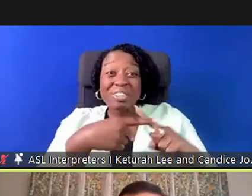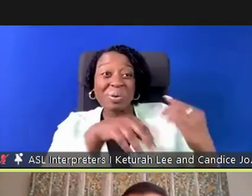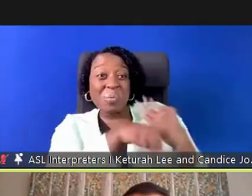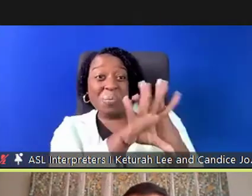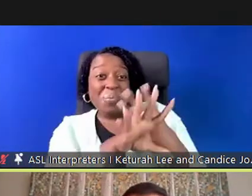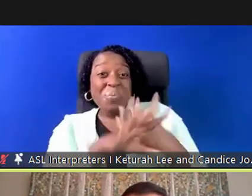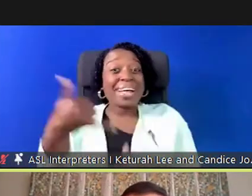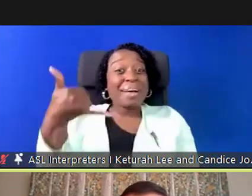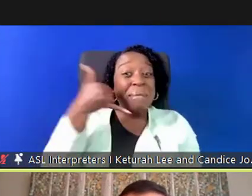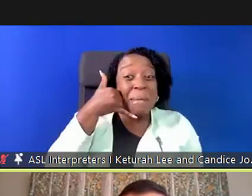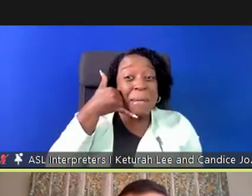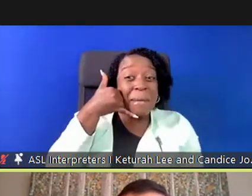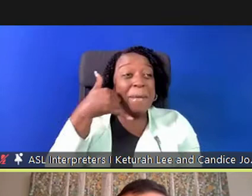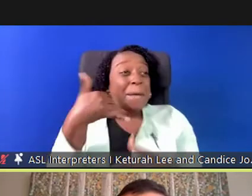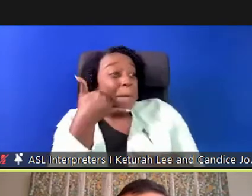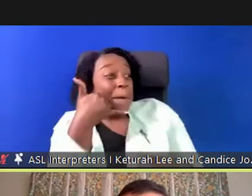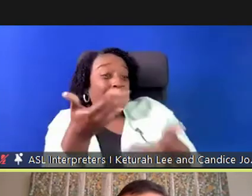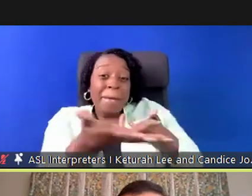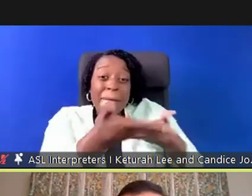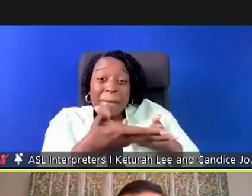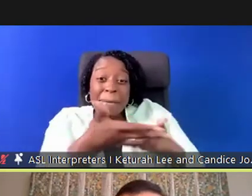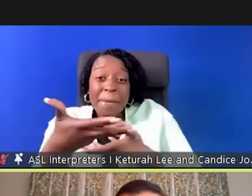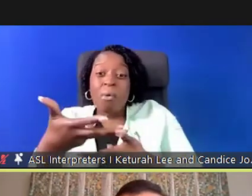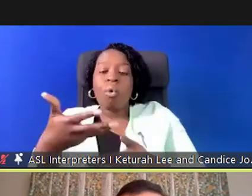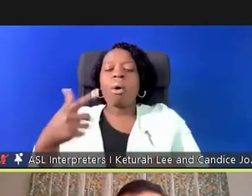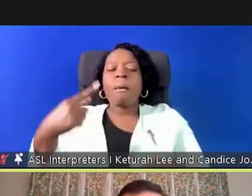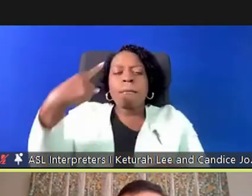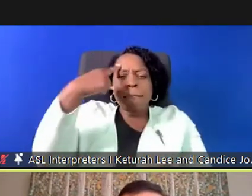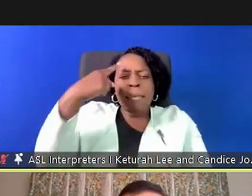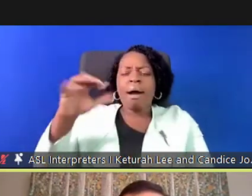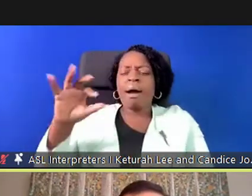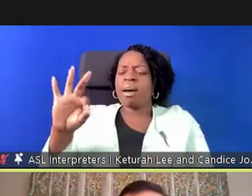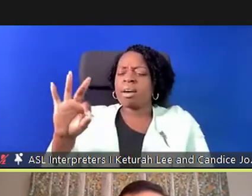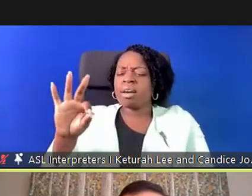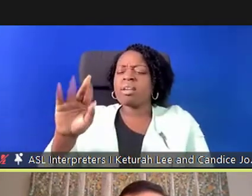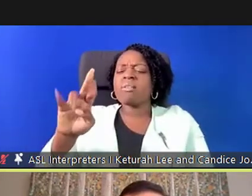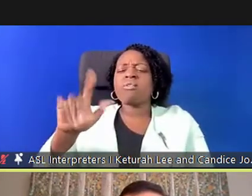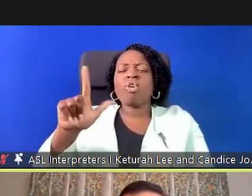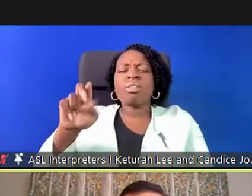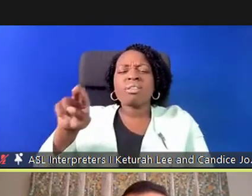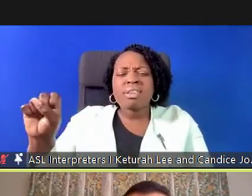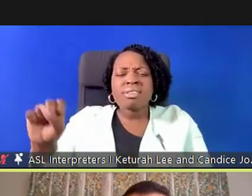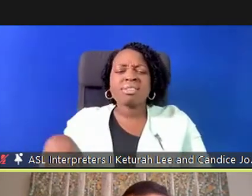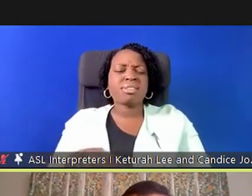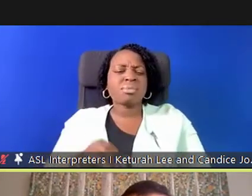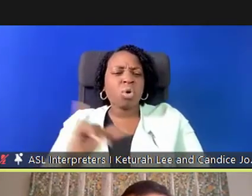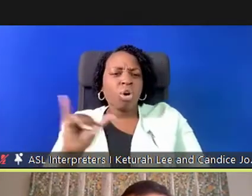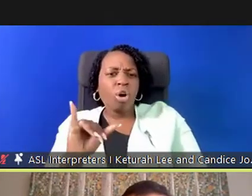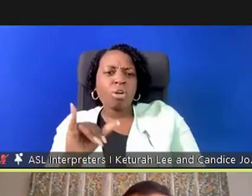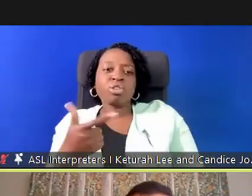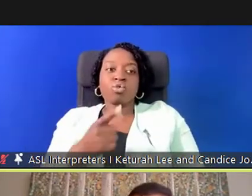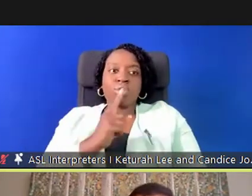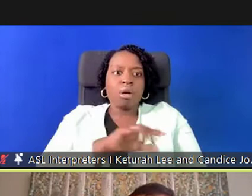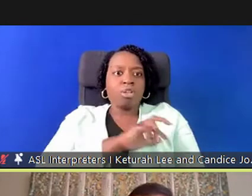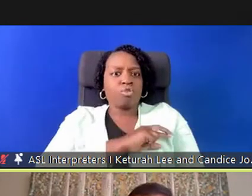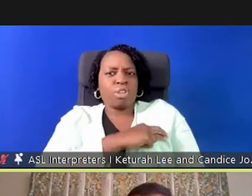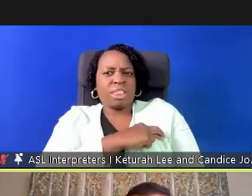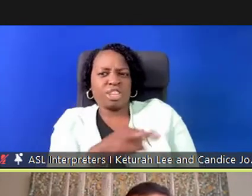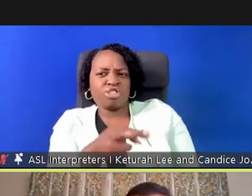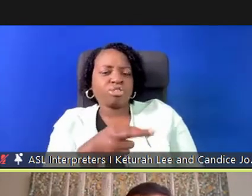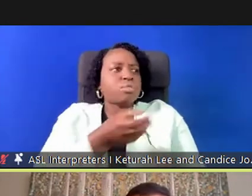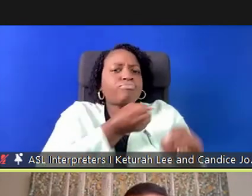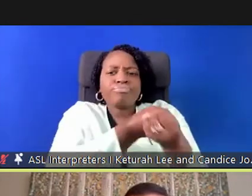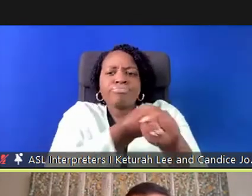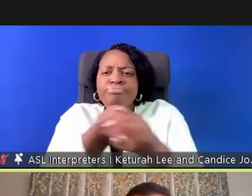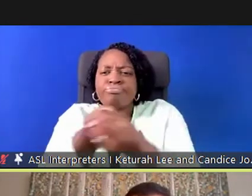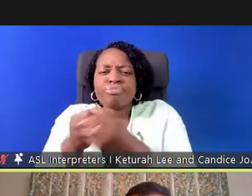therapy conducted by chaplaincy. Indirect interventions might target modifiable risk factors That could be as simple